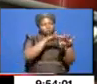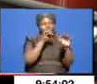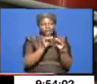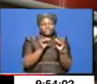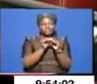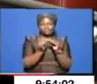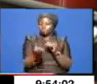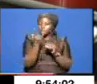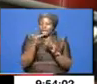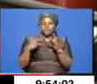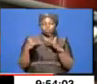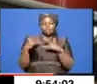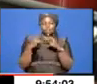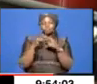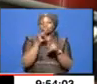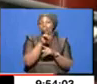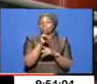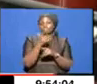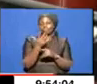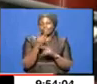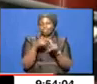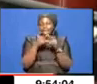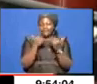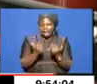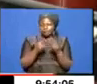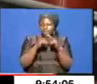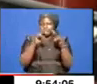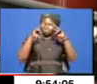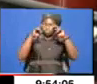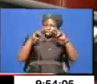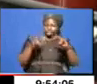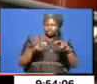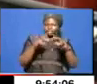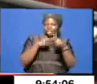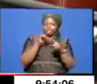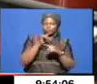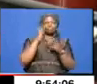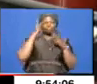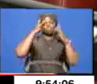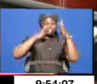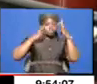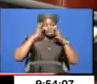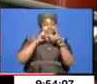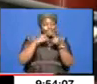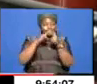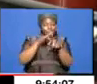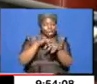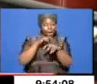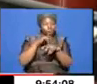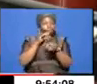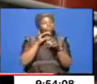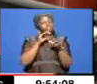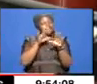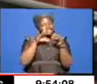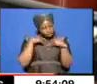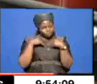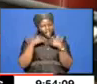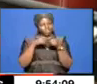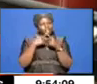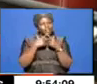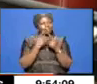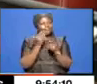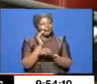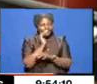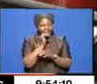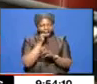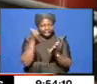you, causes an inspection, then you are worried. And then when you pick it up and you write to her